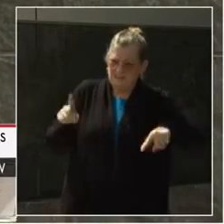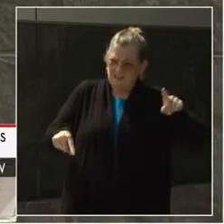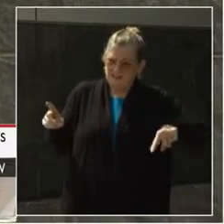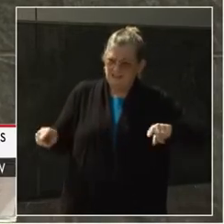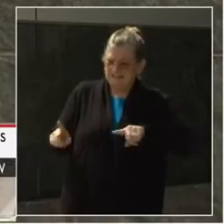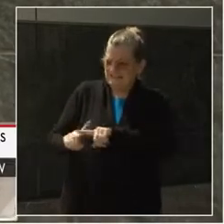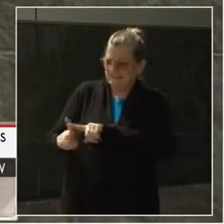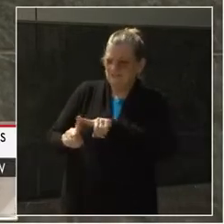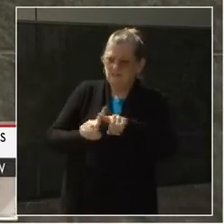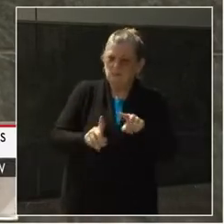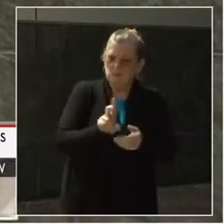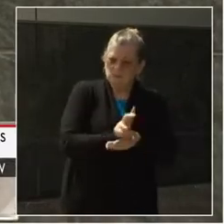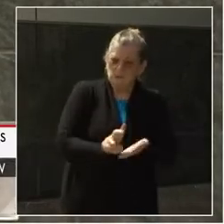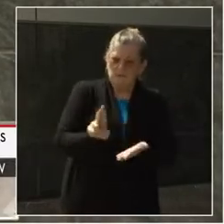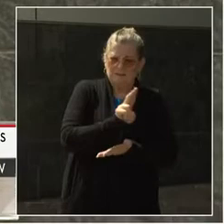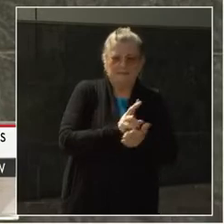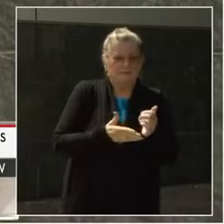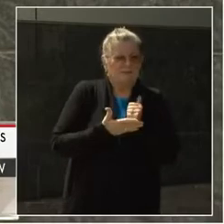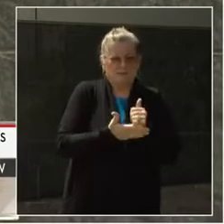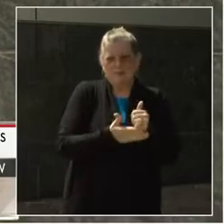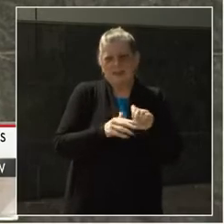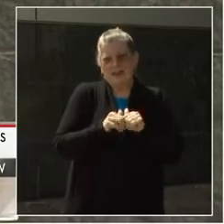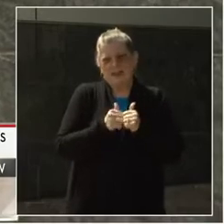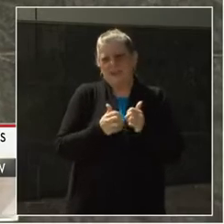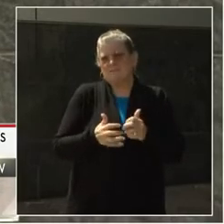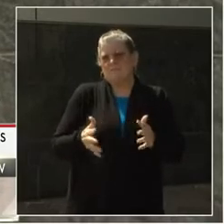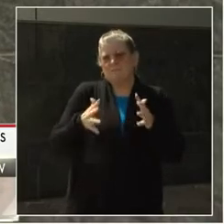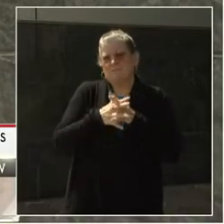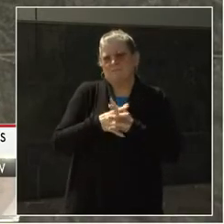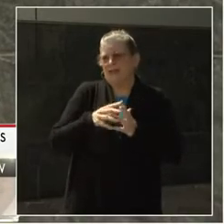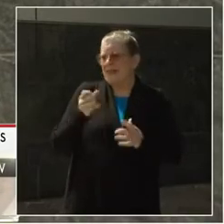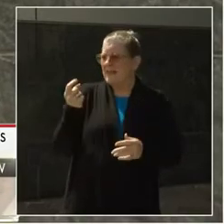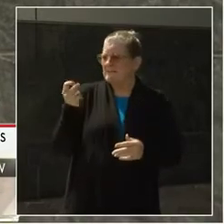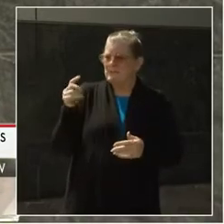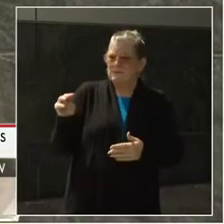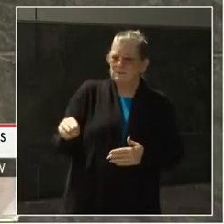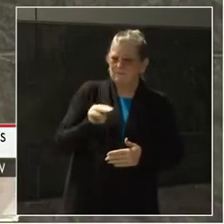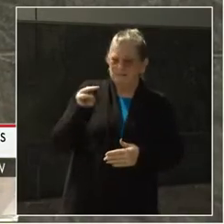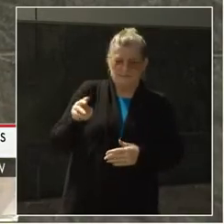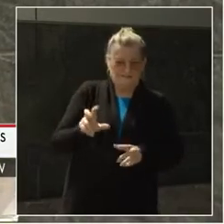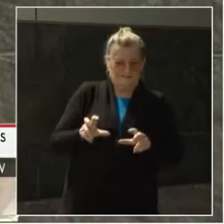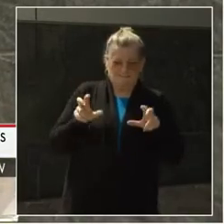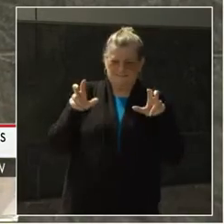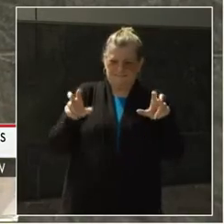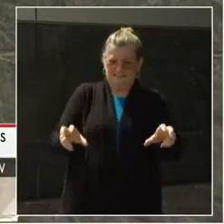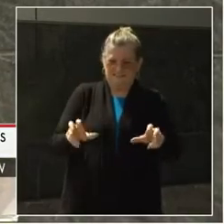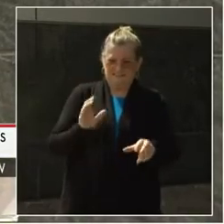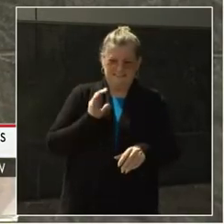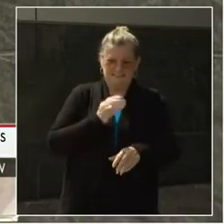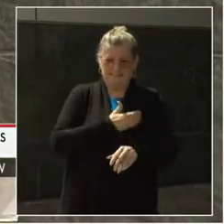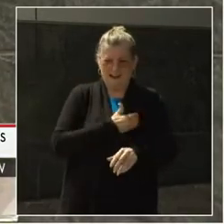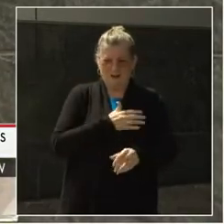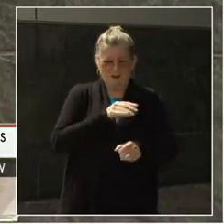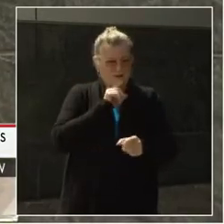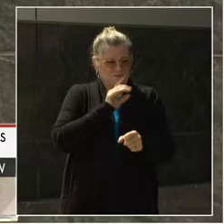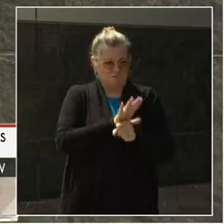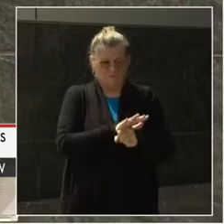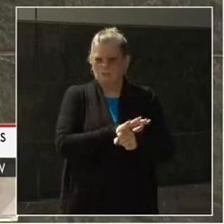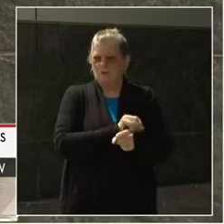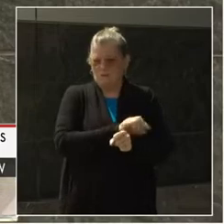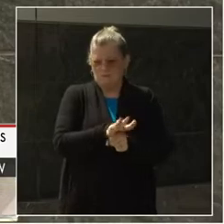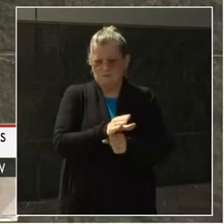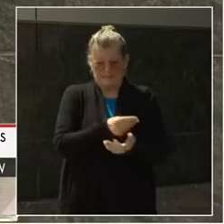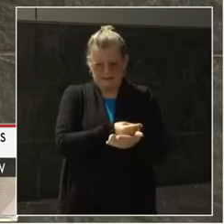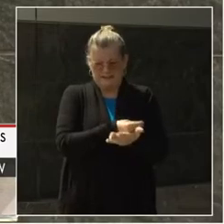It's an $11 million investment made by Mayor Bowser using our recovery dollars to ensure that residents who want to go to